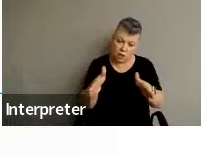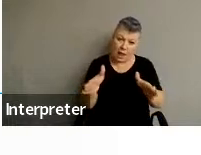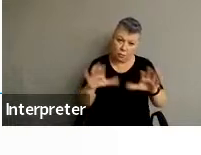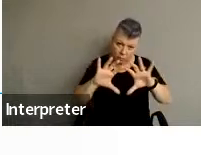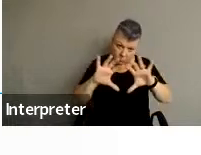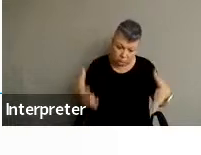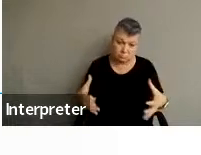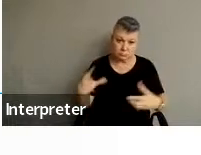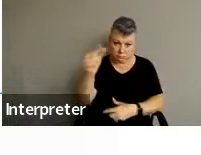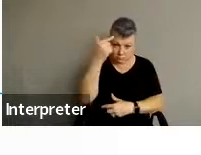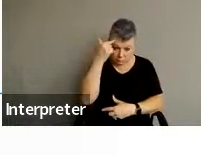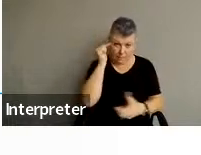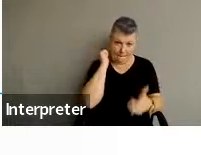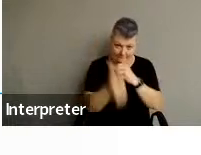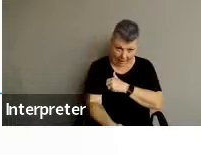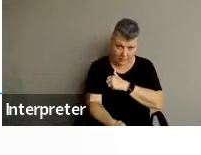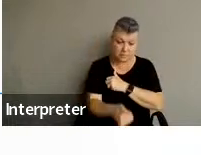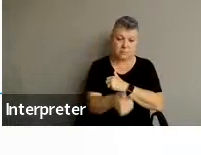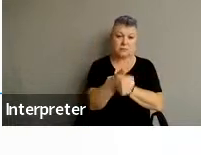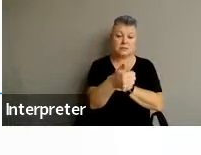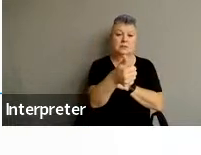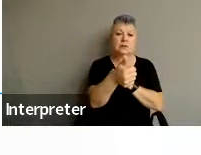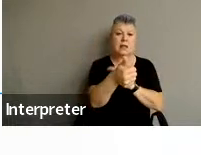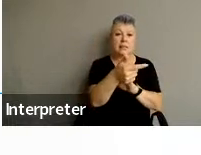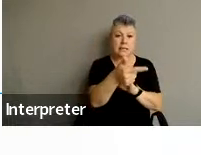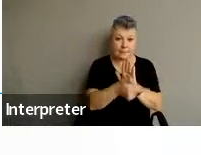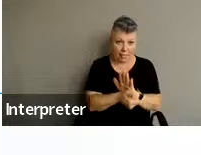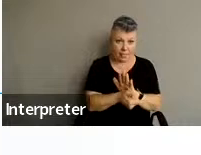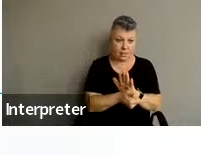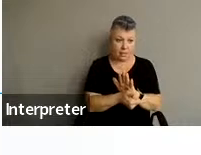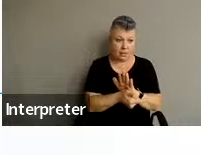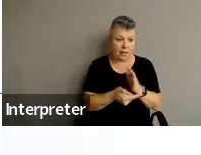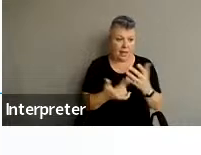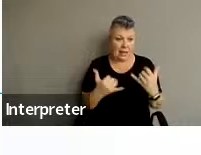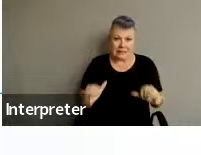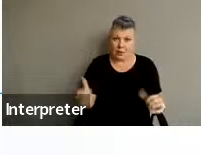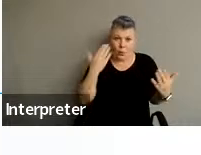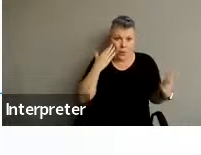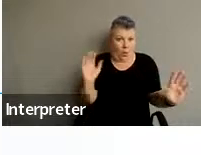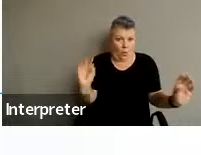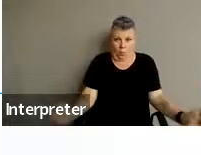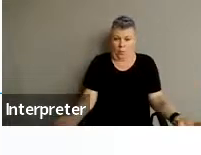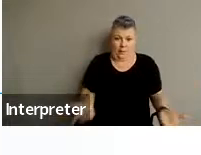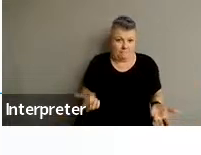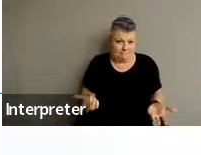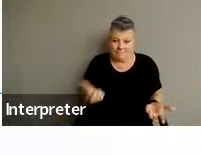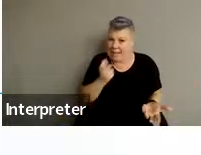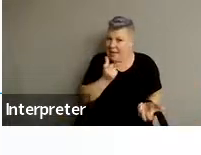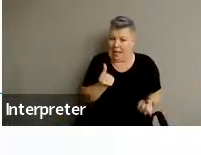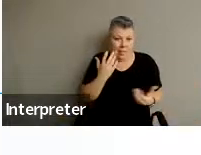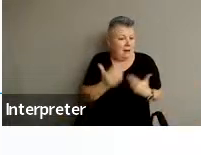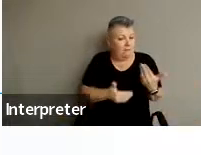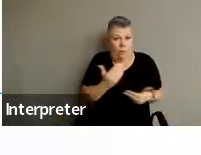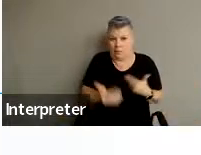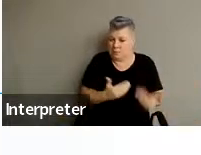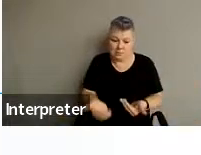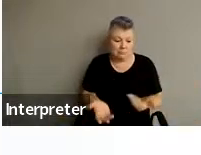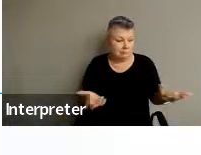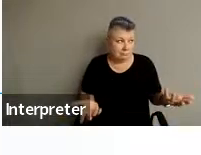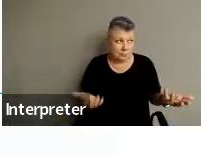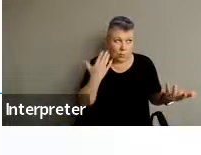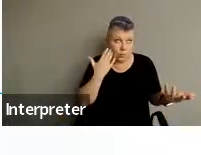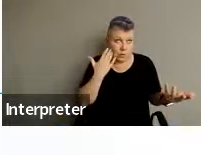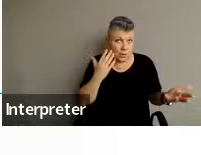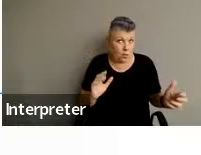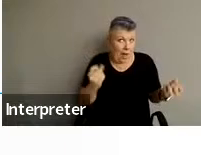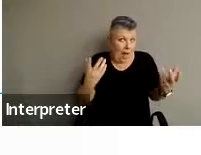this legislative bill. And we really don't know anything. So there's not much of a process. We don't know how many